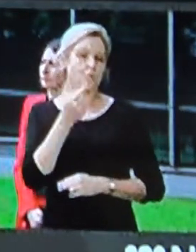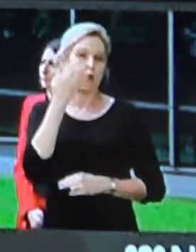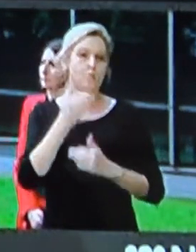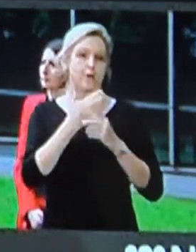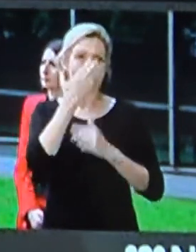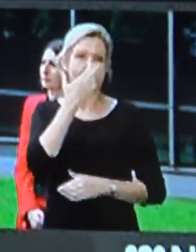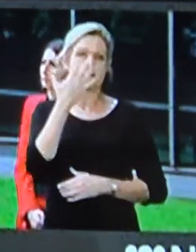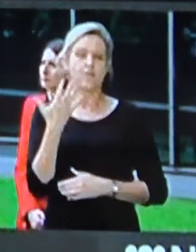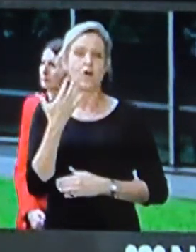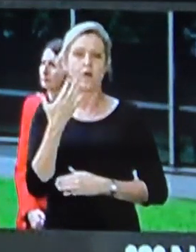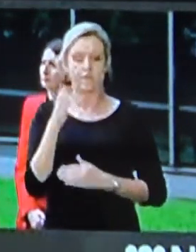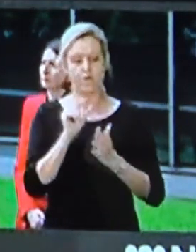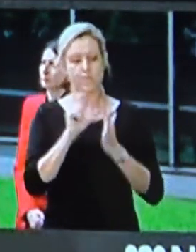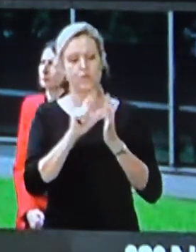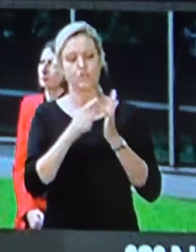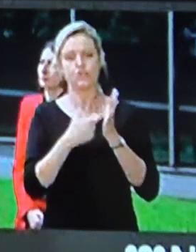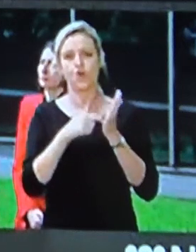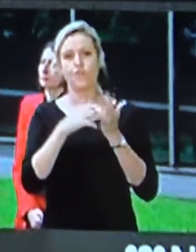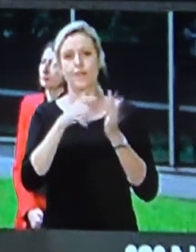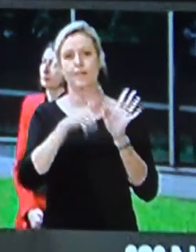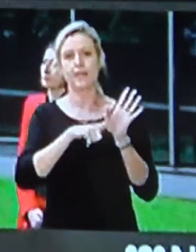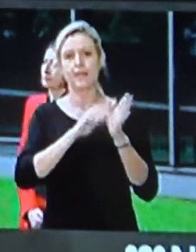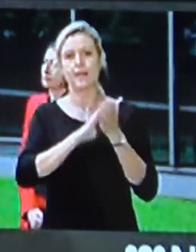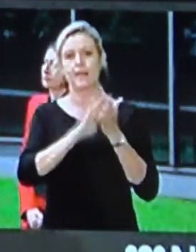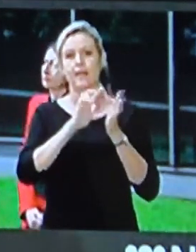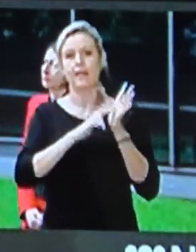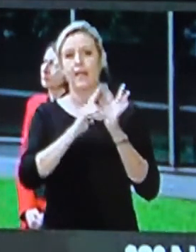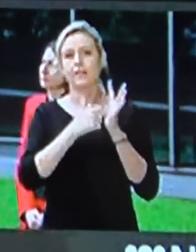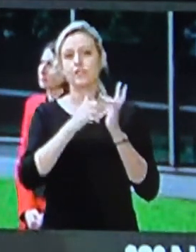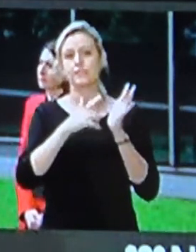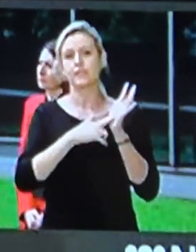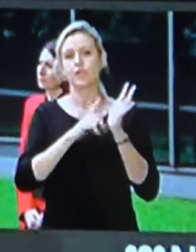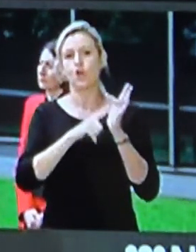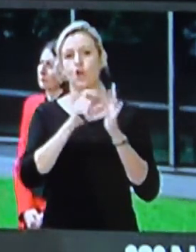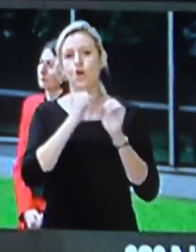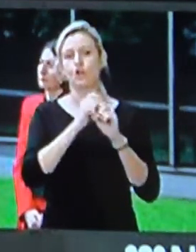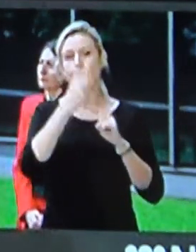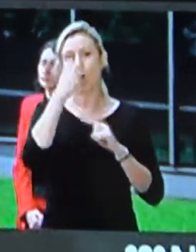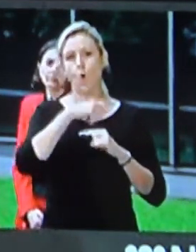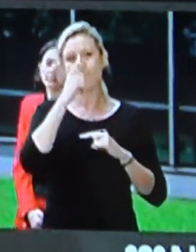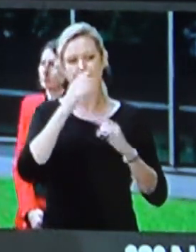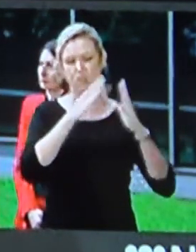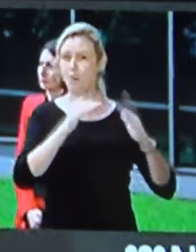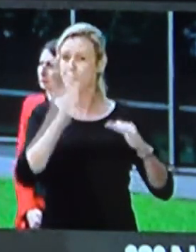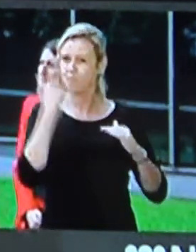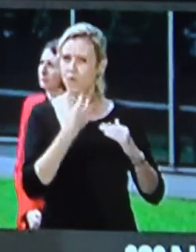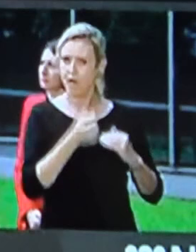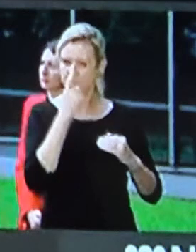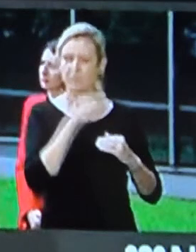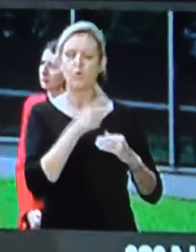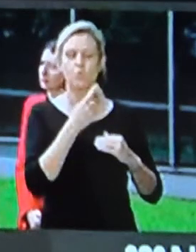woman from the Dorothy Henderson Lodge, where a number of cases have been reported previously. And we're pleased to see